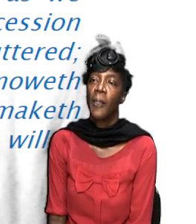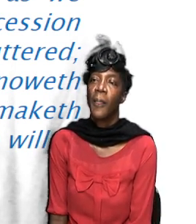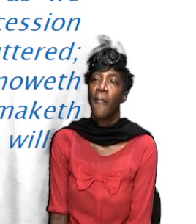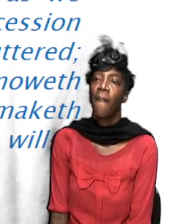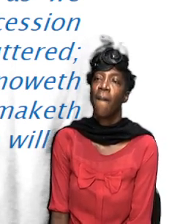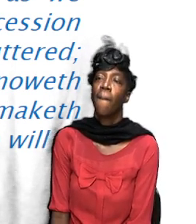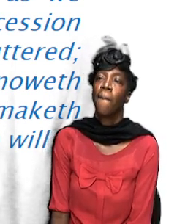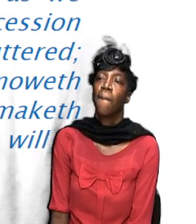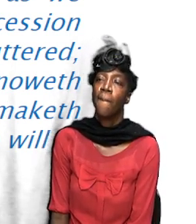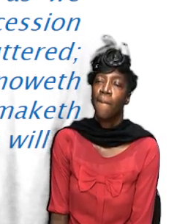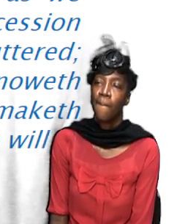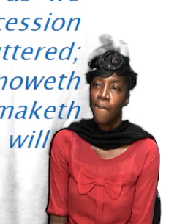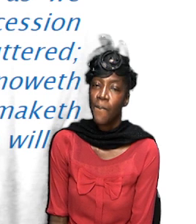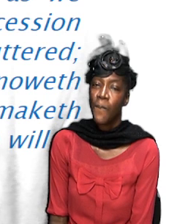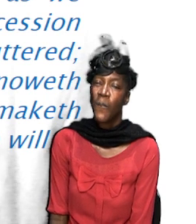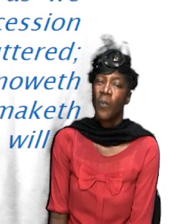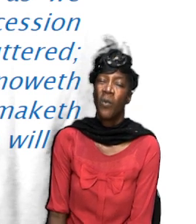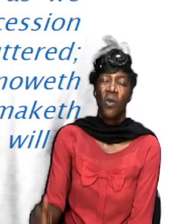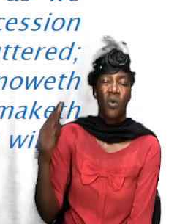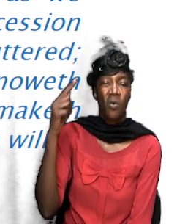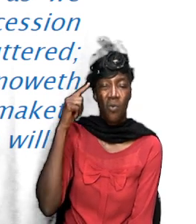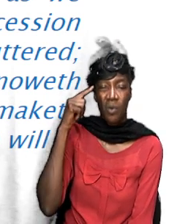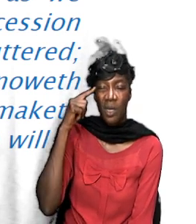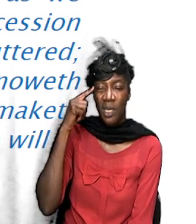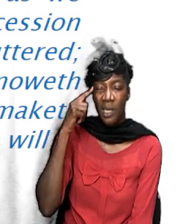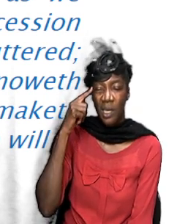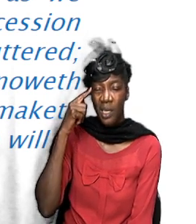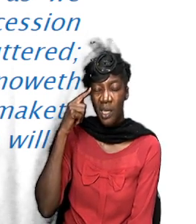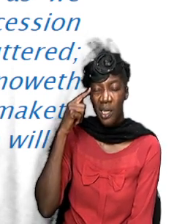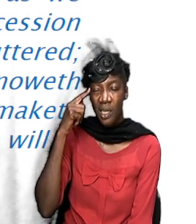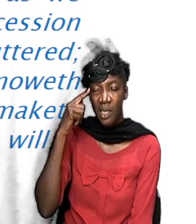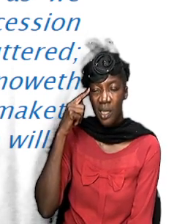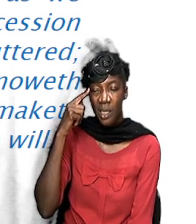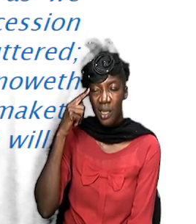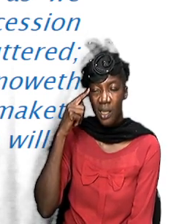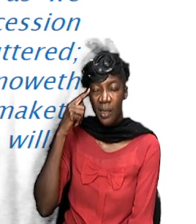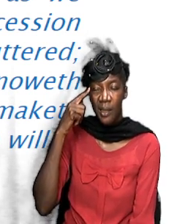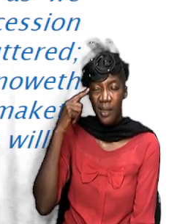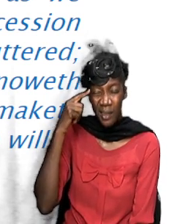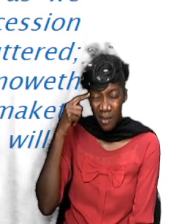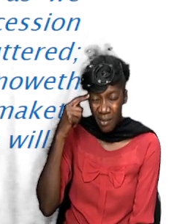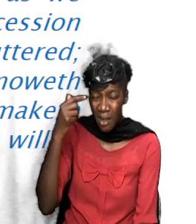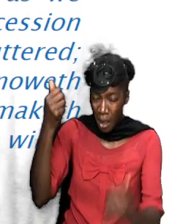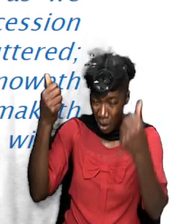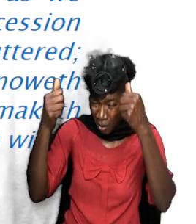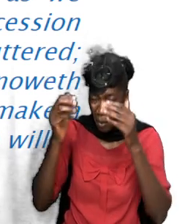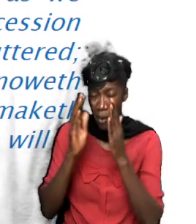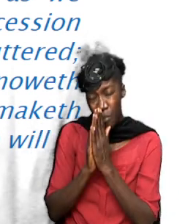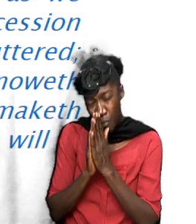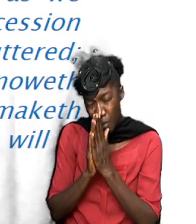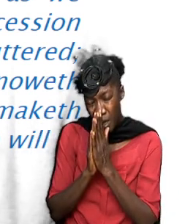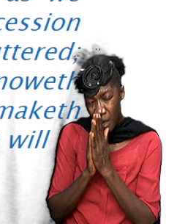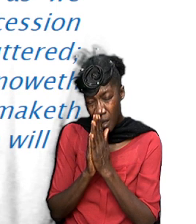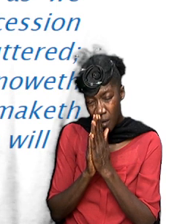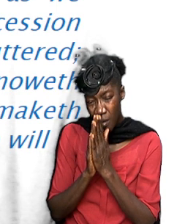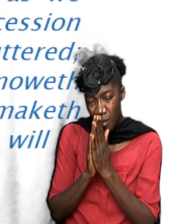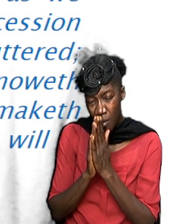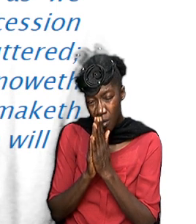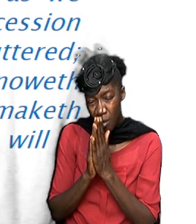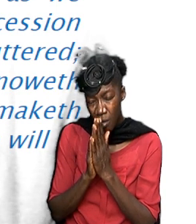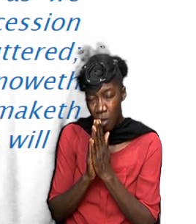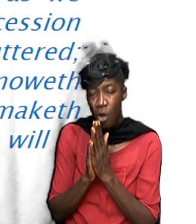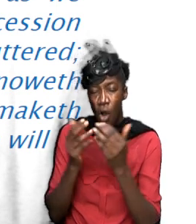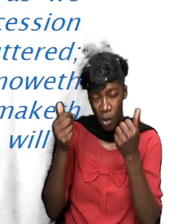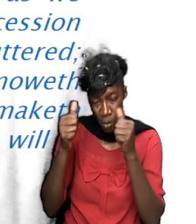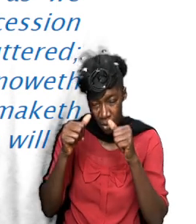that not all the time we will be able to pray as we ought to pray. The Apostle